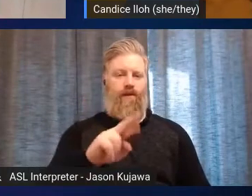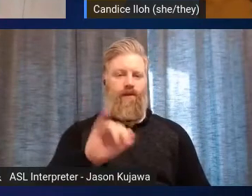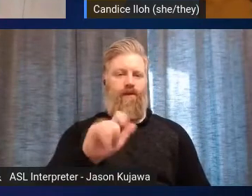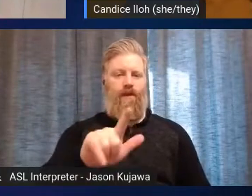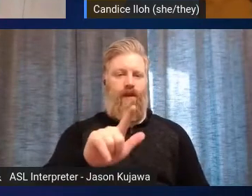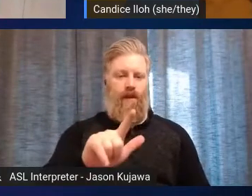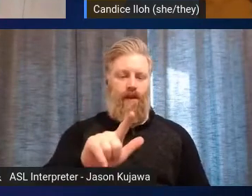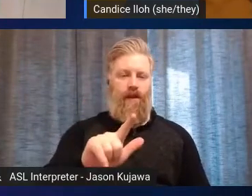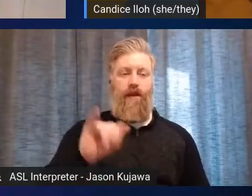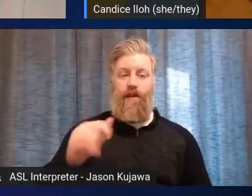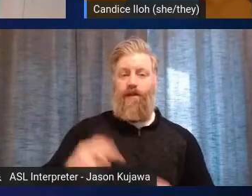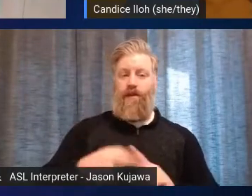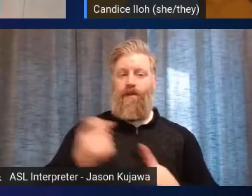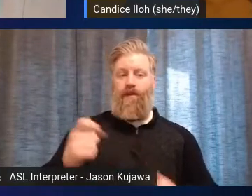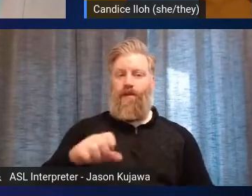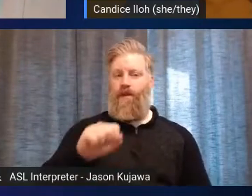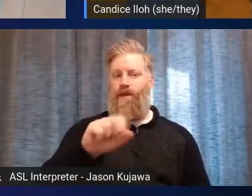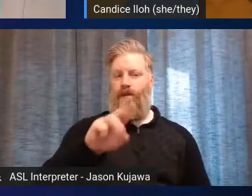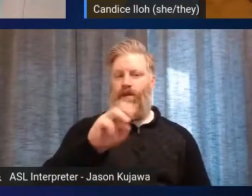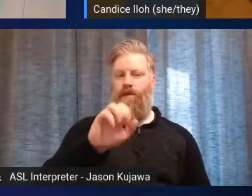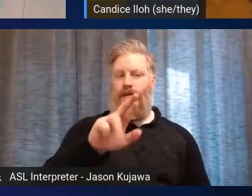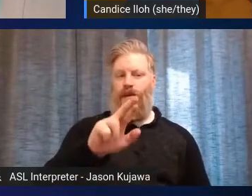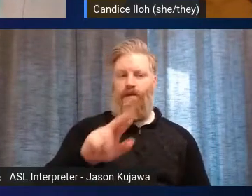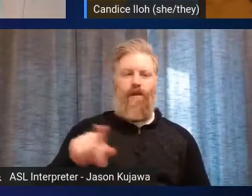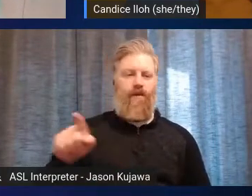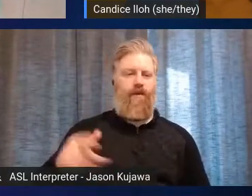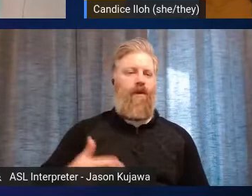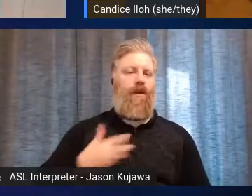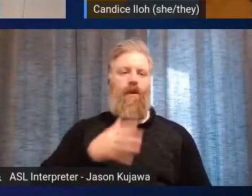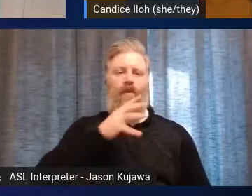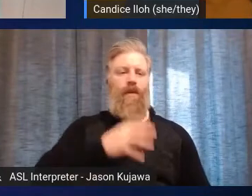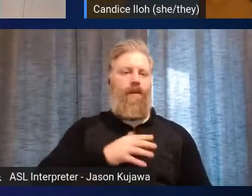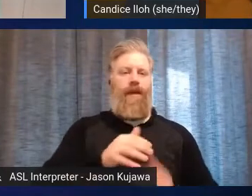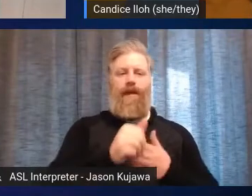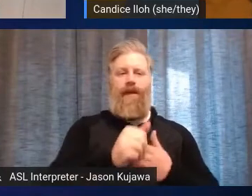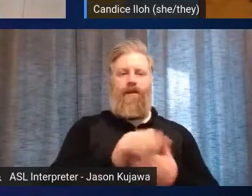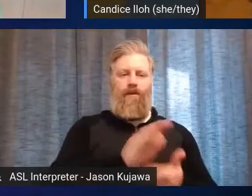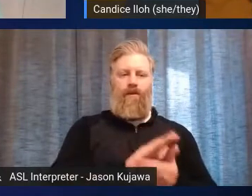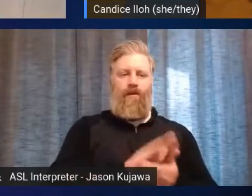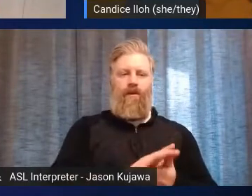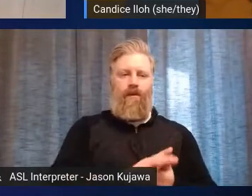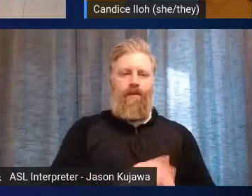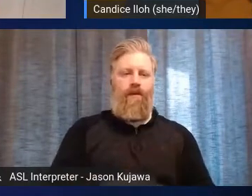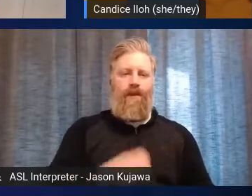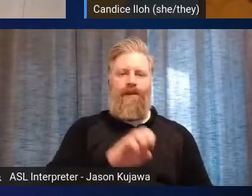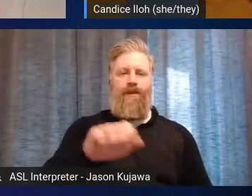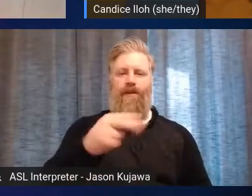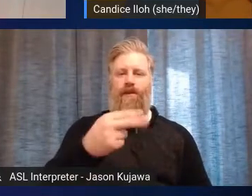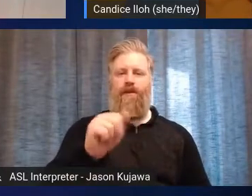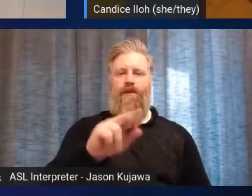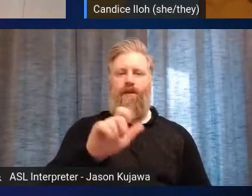And it's coming from Summer at the Young Women's Leadership School in East Harlem, South Harlem.